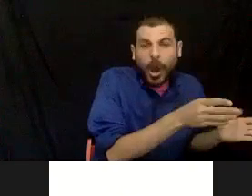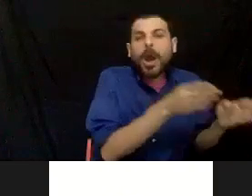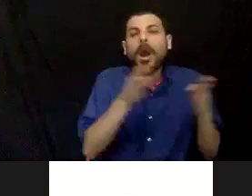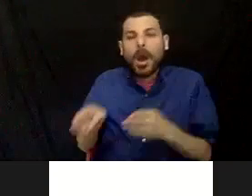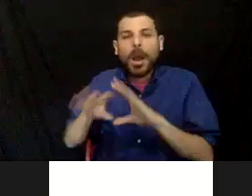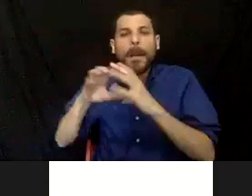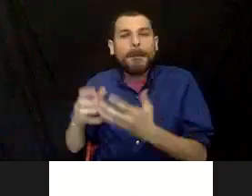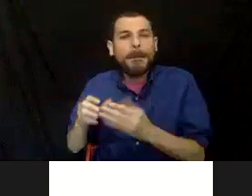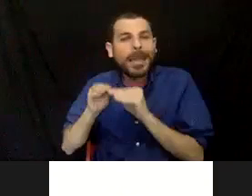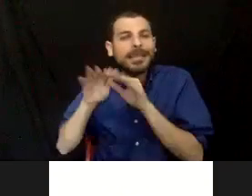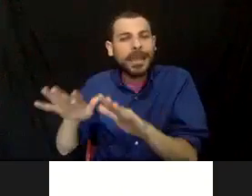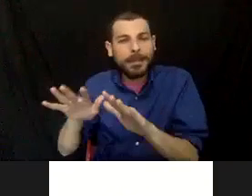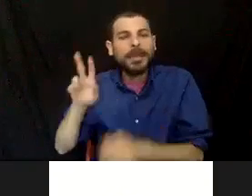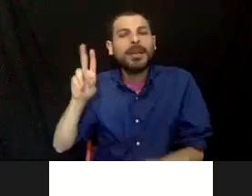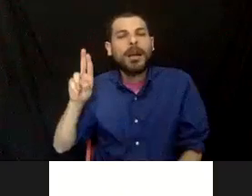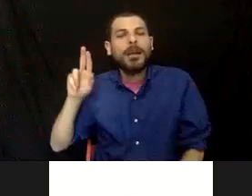unemployment assistance.